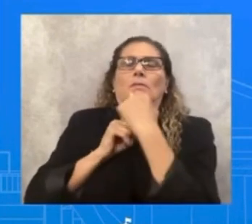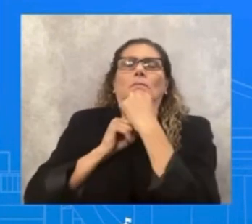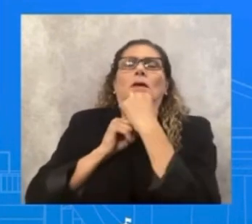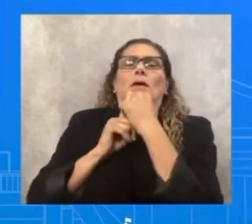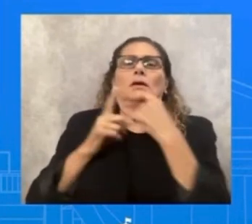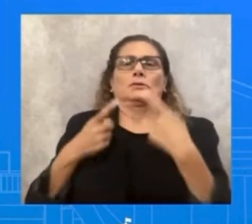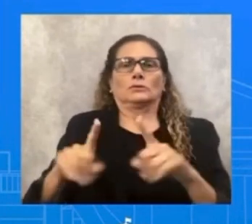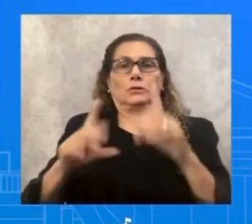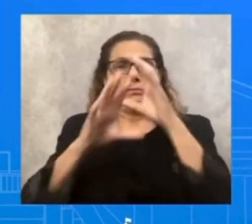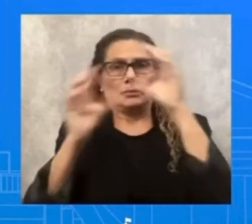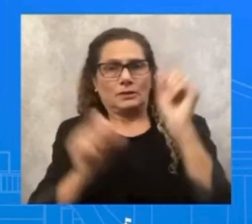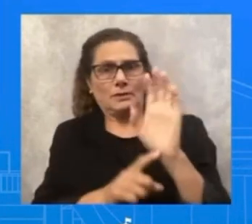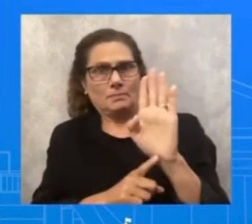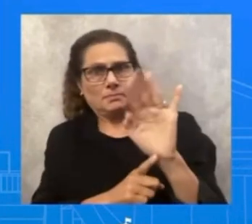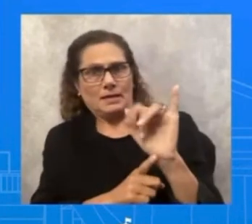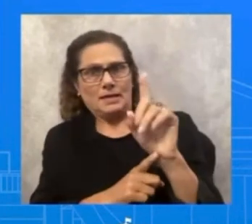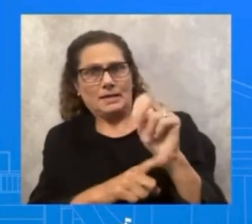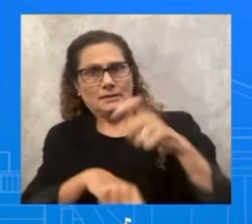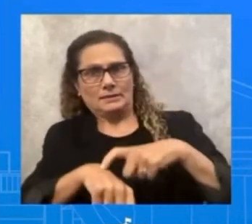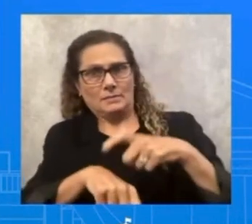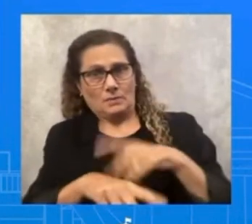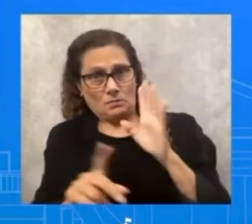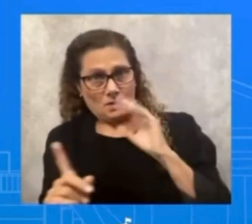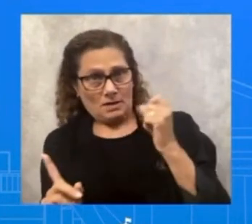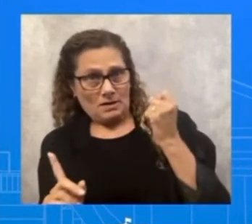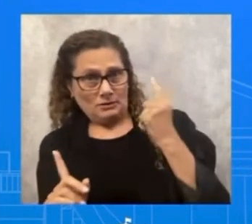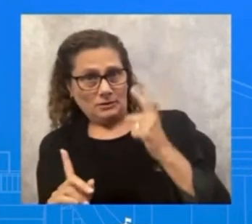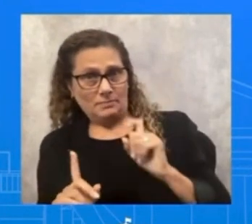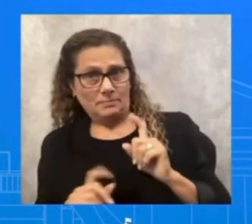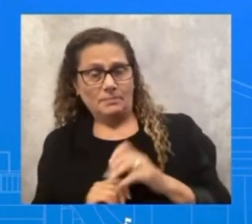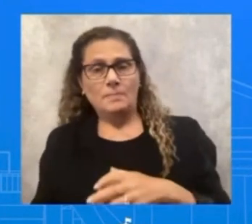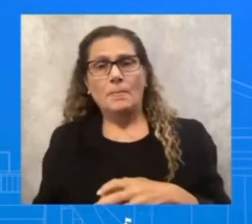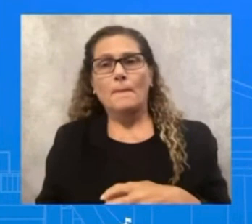just speaking to the healthcare provisions of the Inflation Reduction Act,